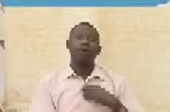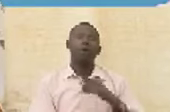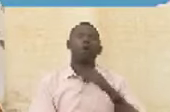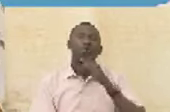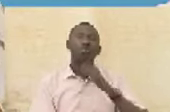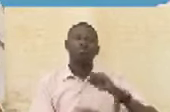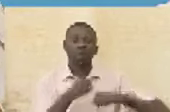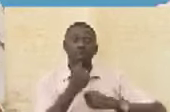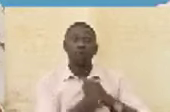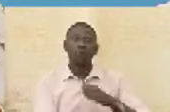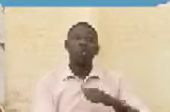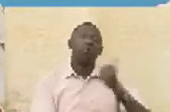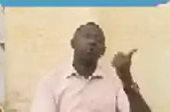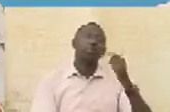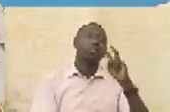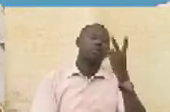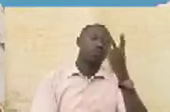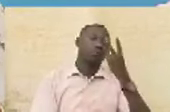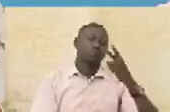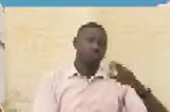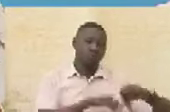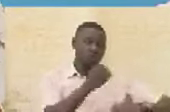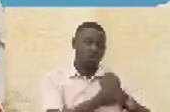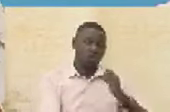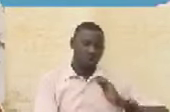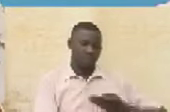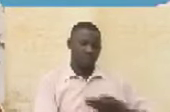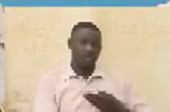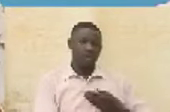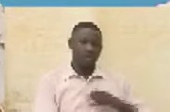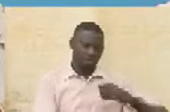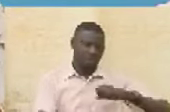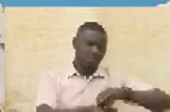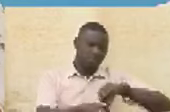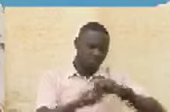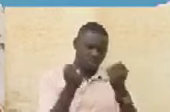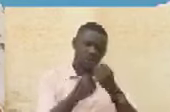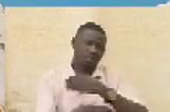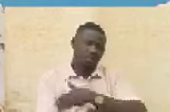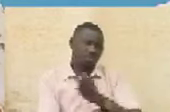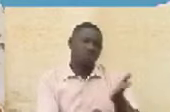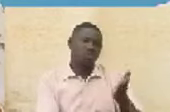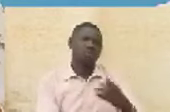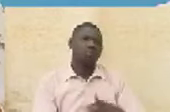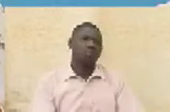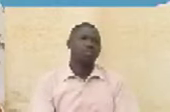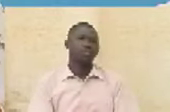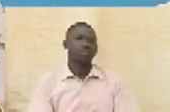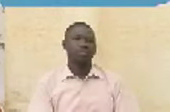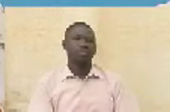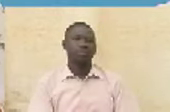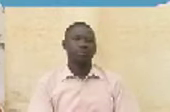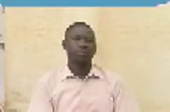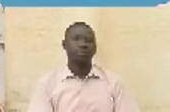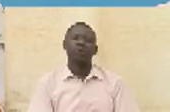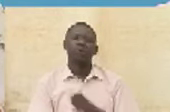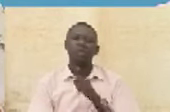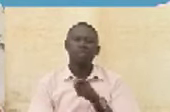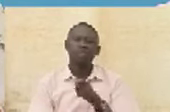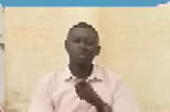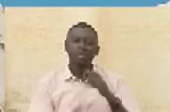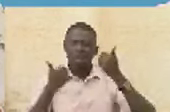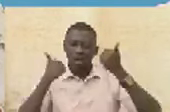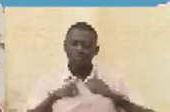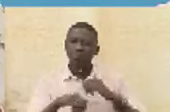co-wife, who also was captured, they broke her door. Was this before or after you were taken?